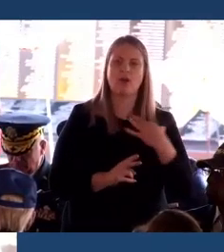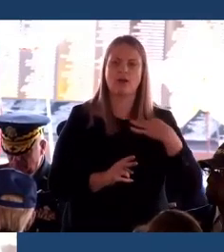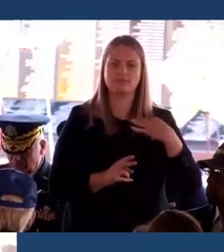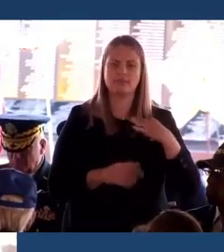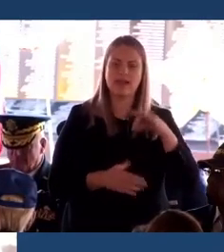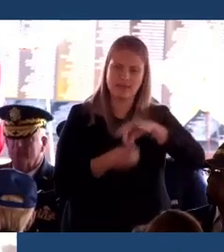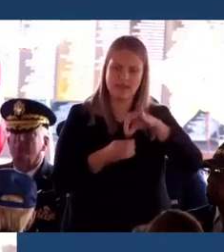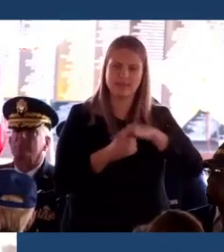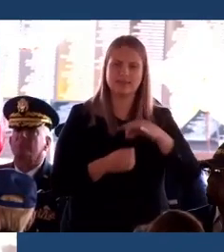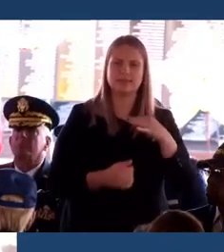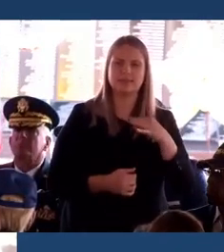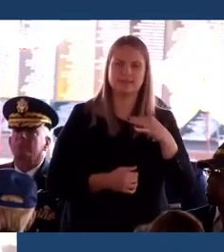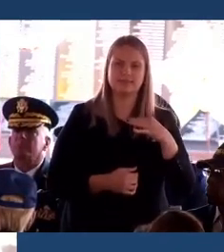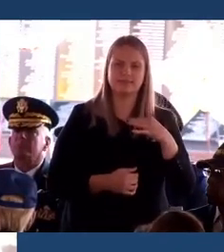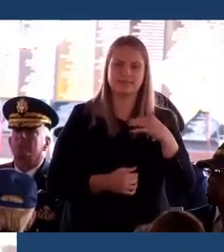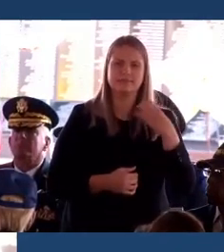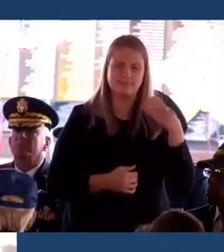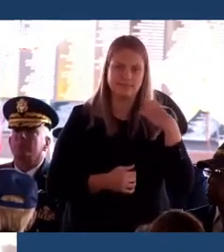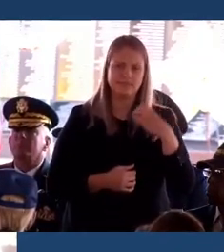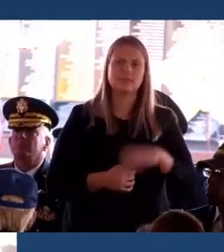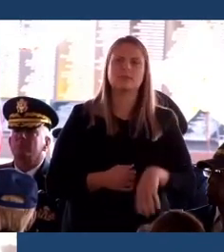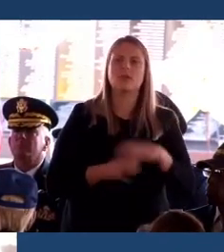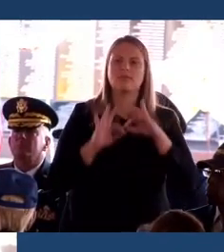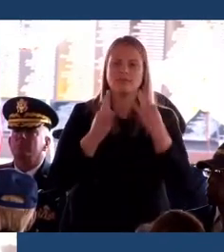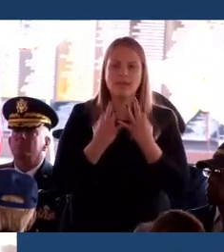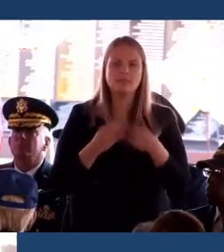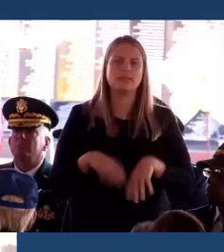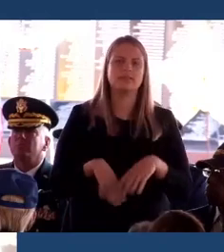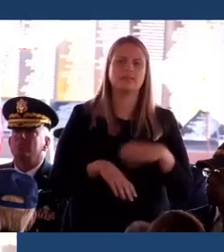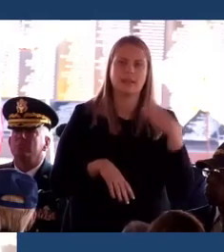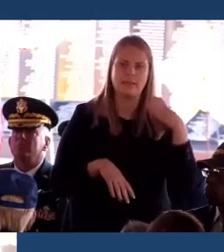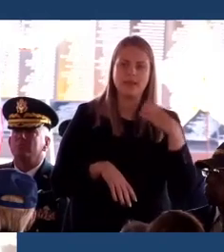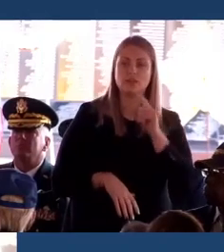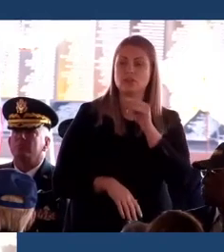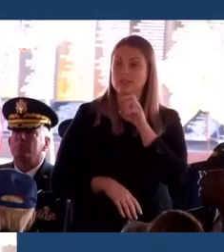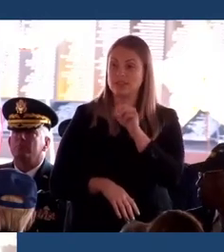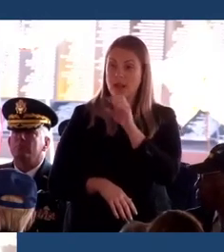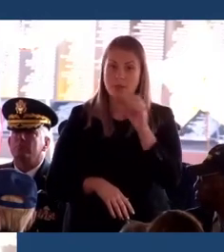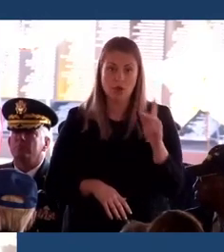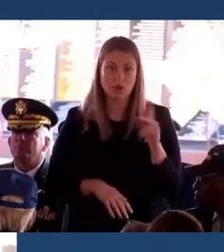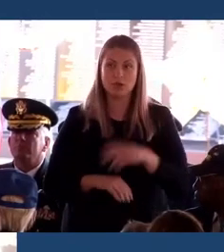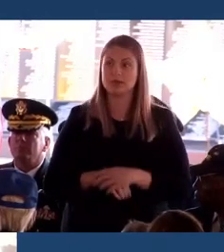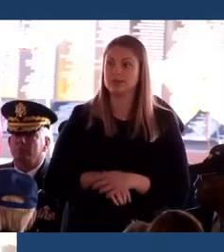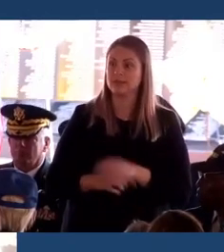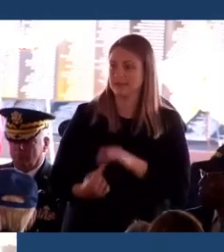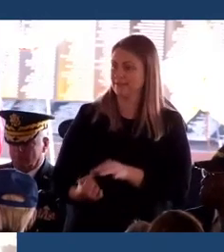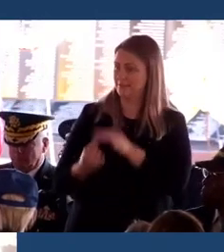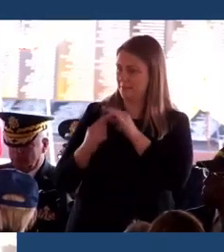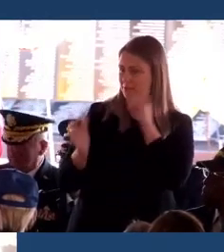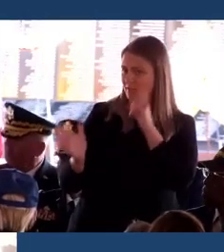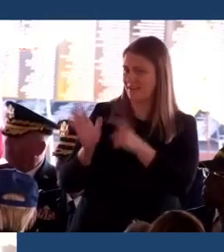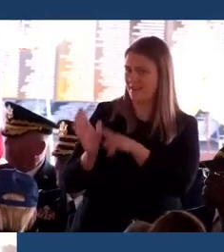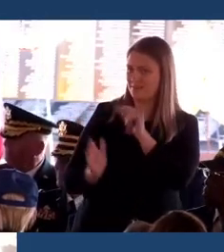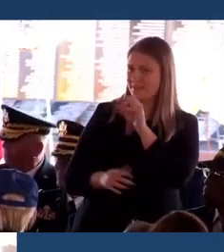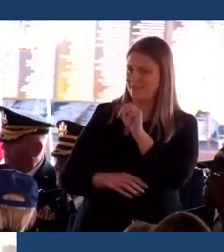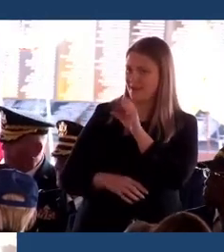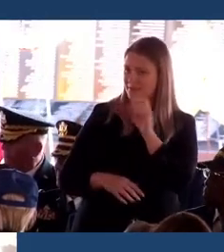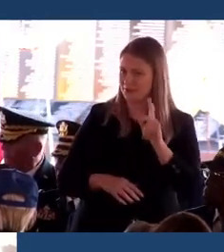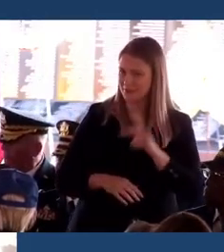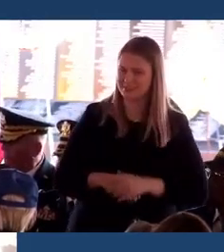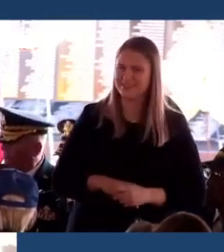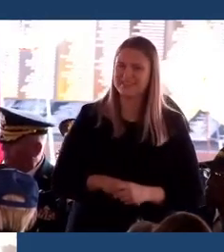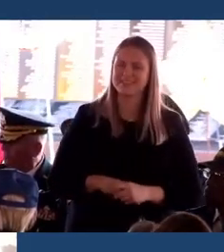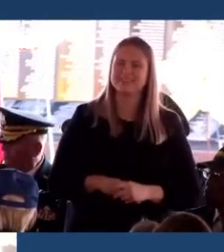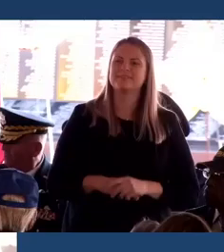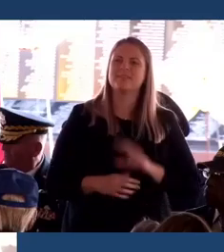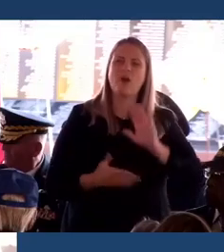our families, our commanders, Tom Cook. I'm going to give a special shout out to Tom Cook and